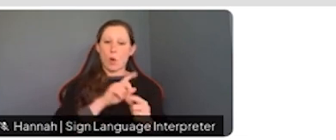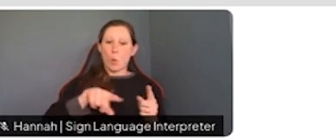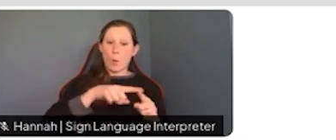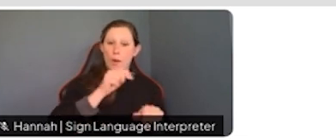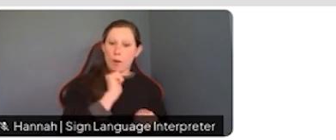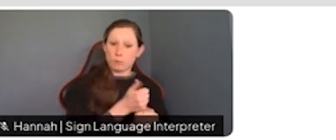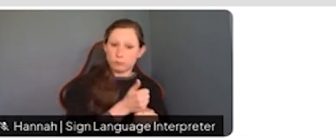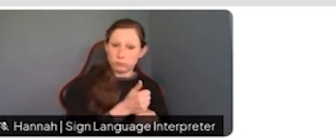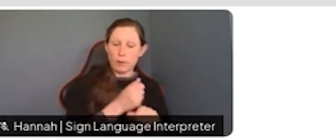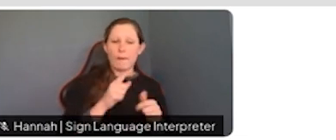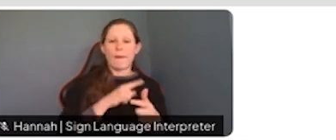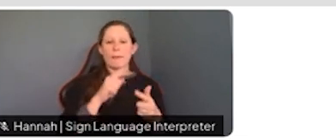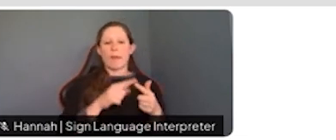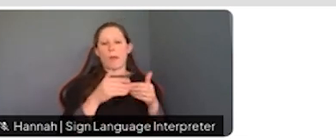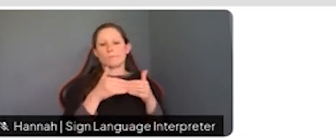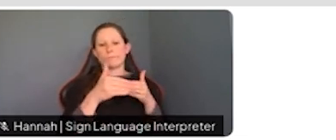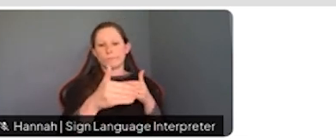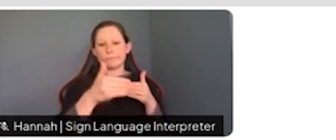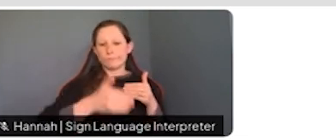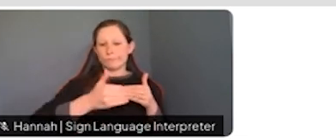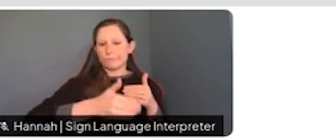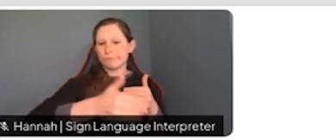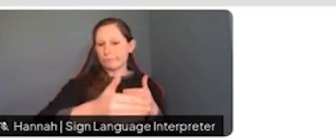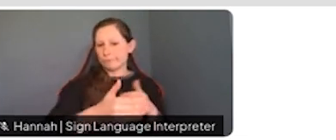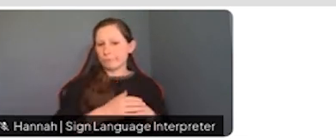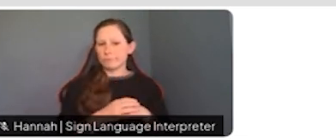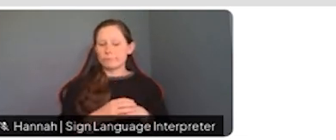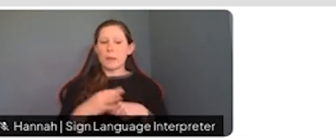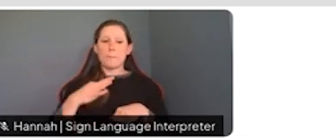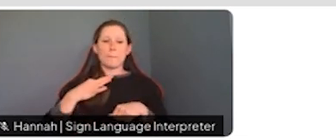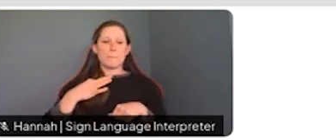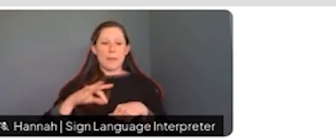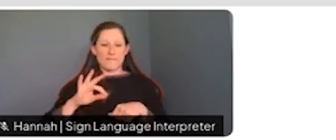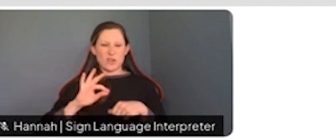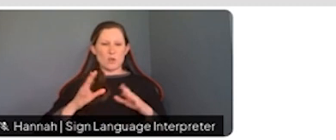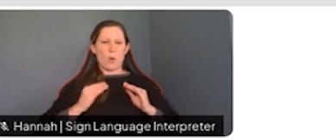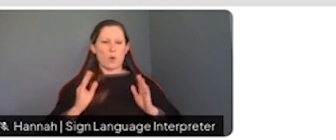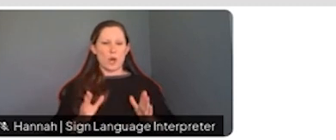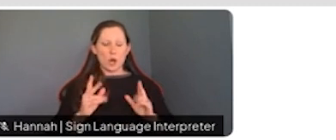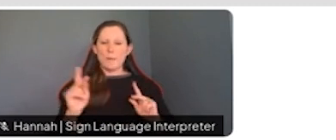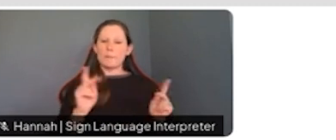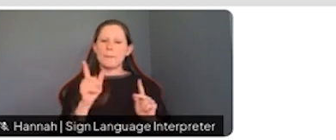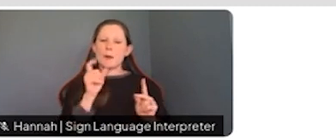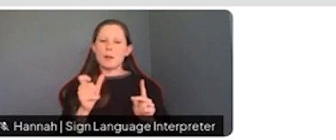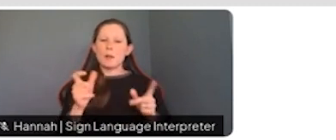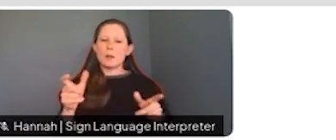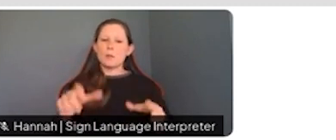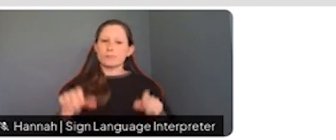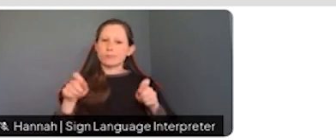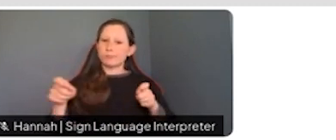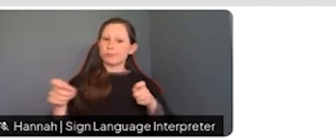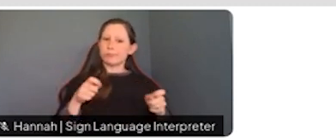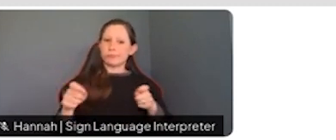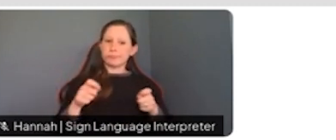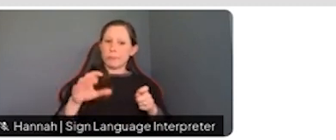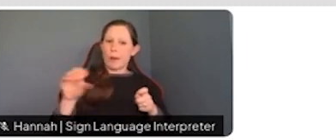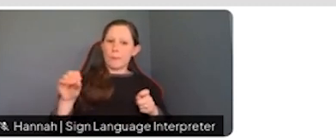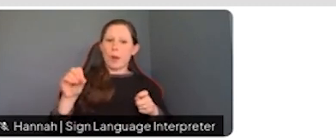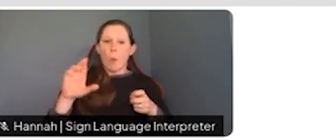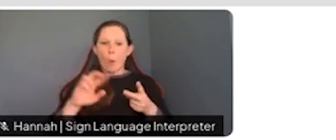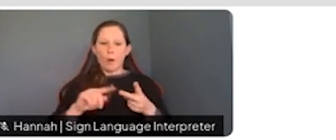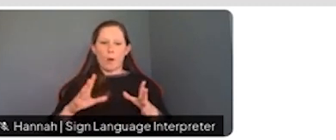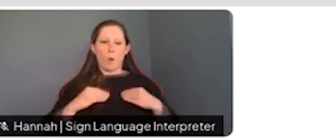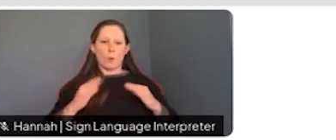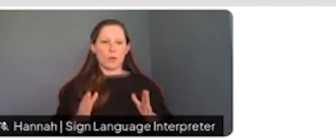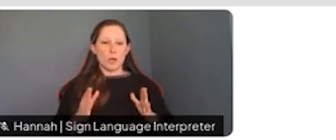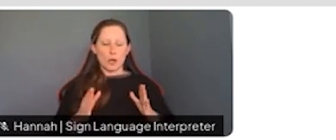periodically thereafter. And beneficial owners are the people who control a company or hold ownership in it, either individually